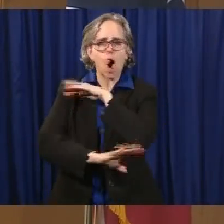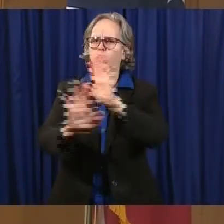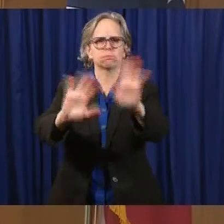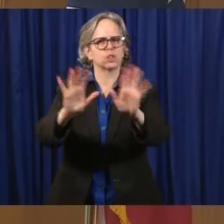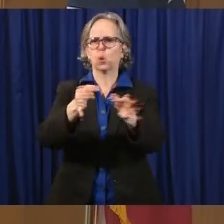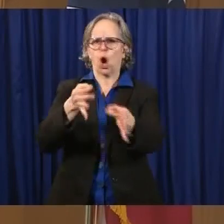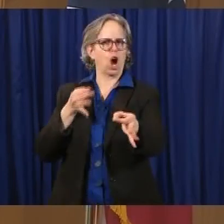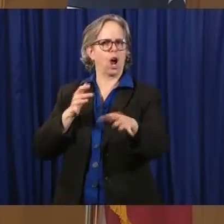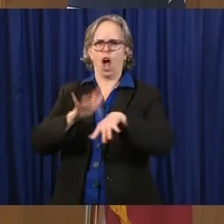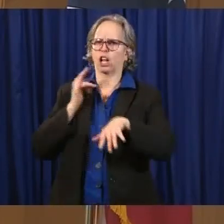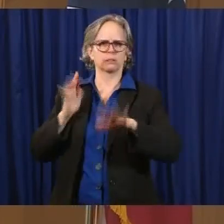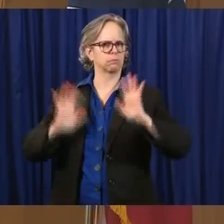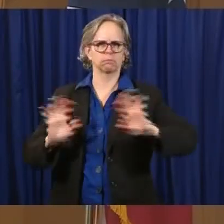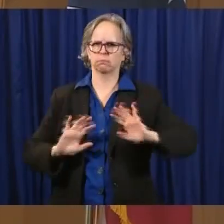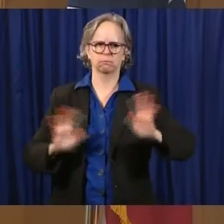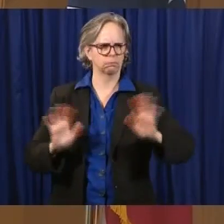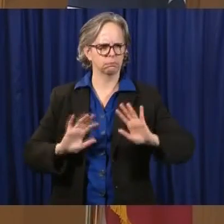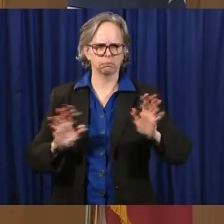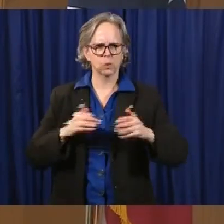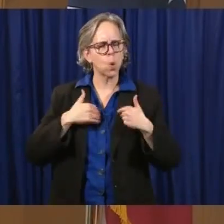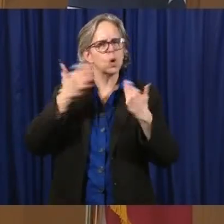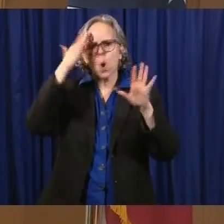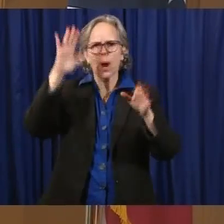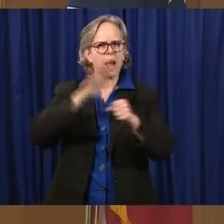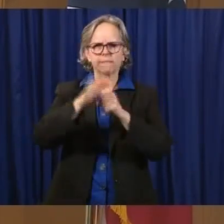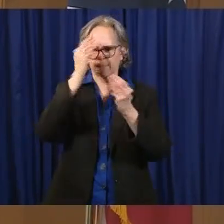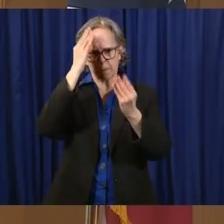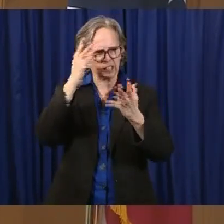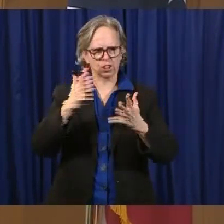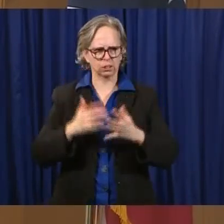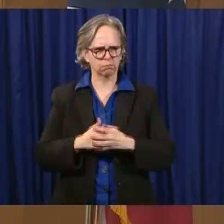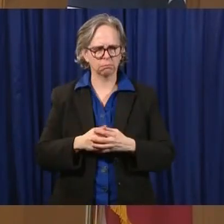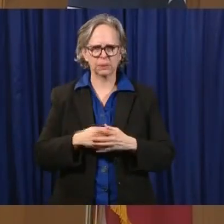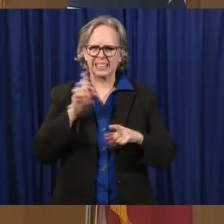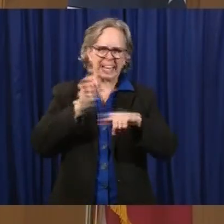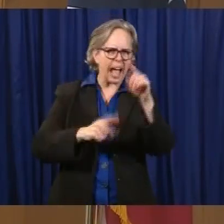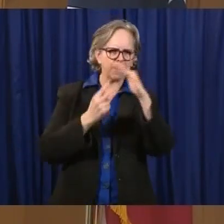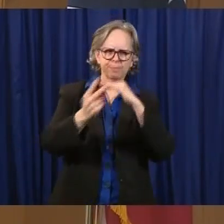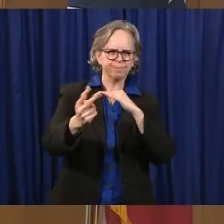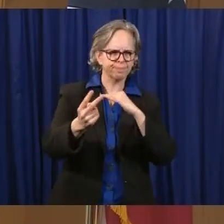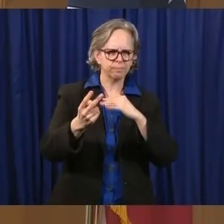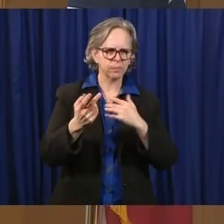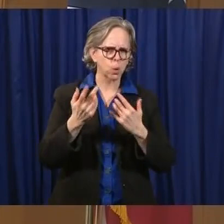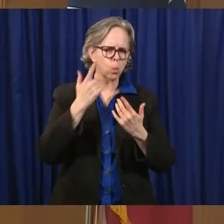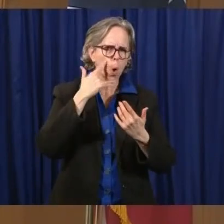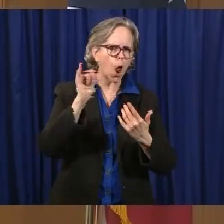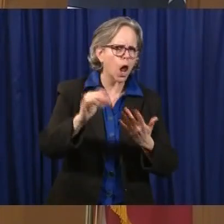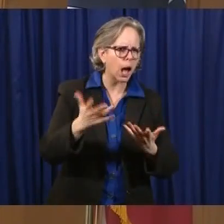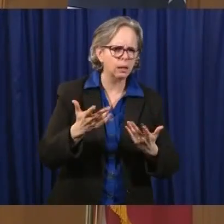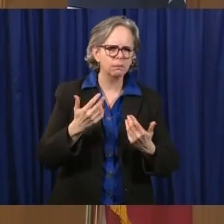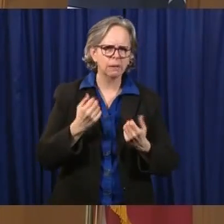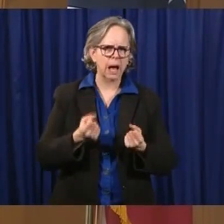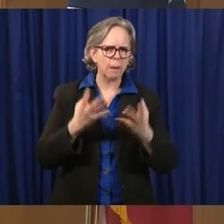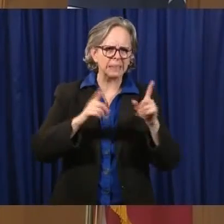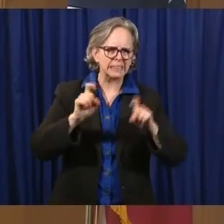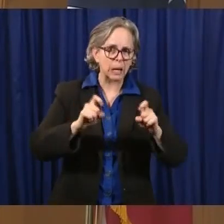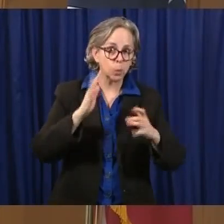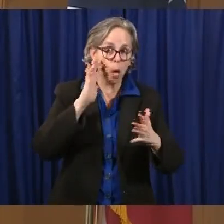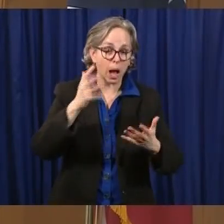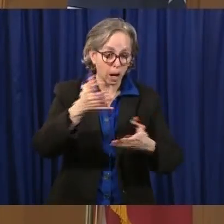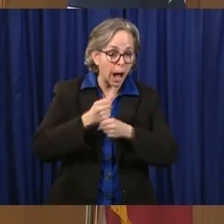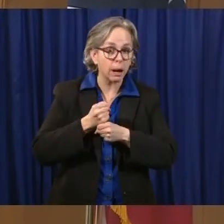I don't think we know enough. I don't think we know where we're going to be. I don't think we know how many tests that we will have.